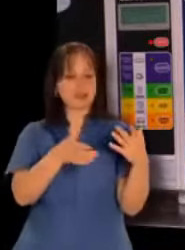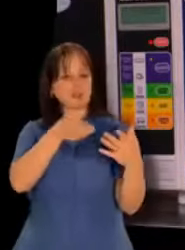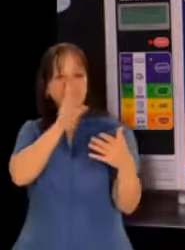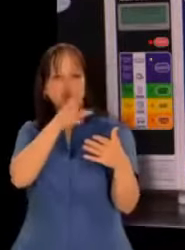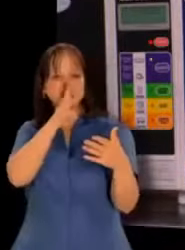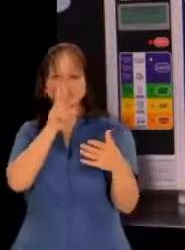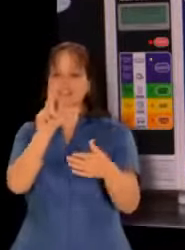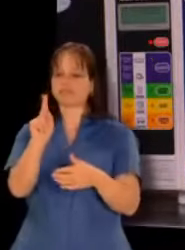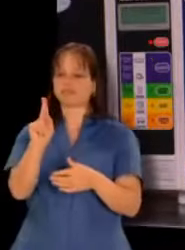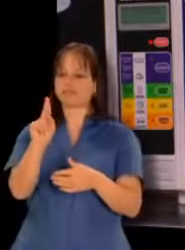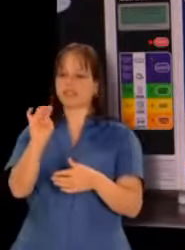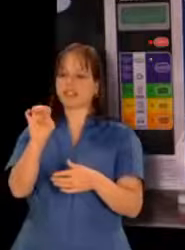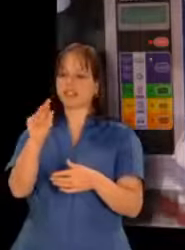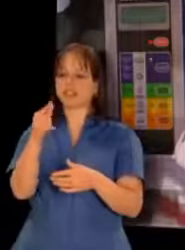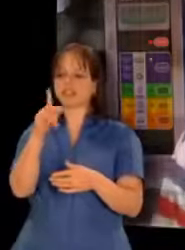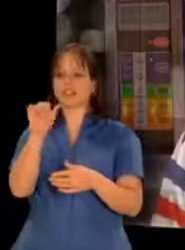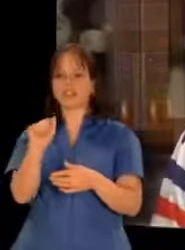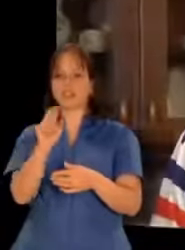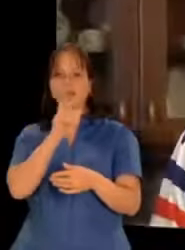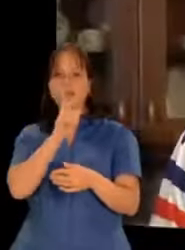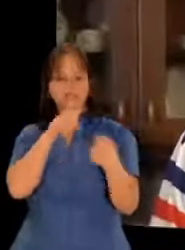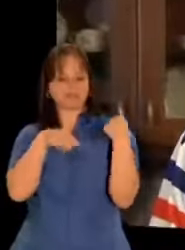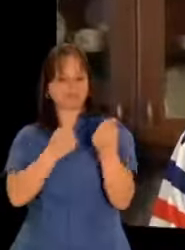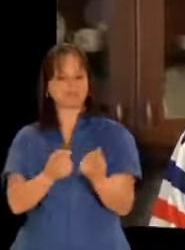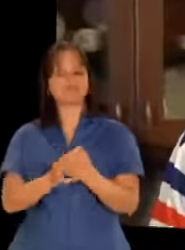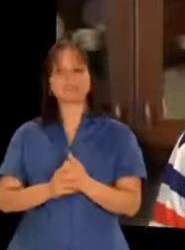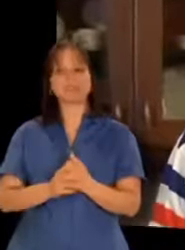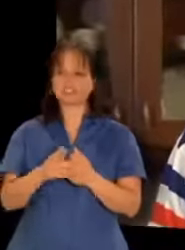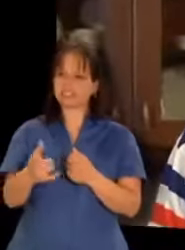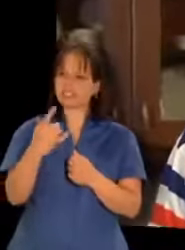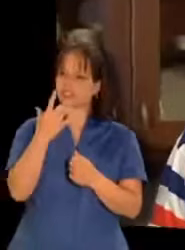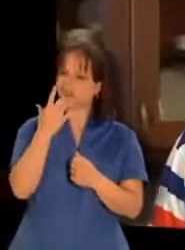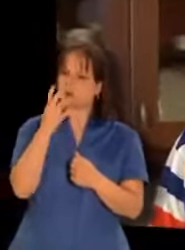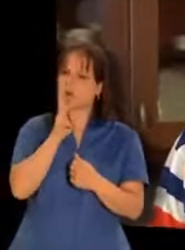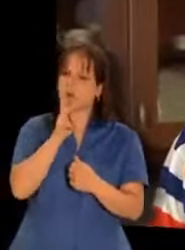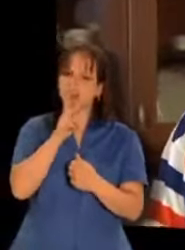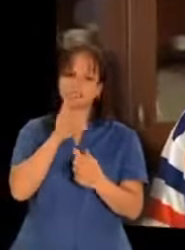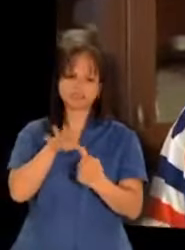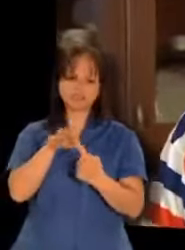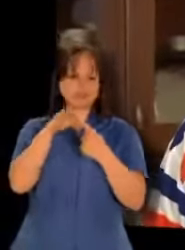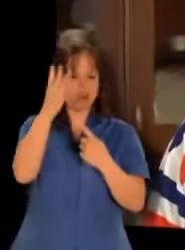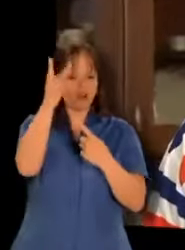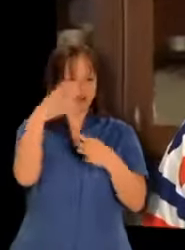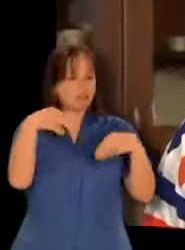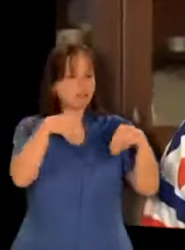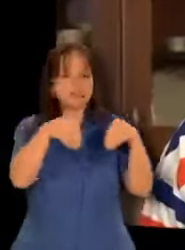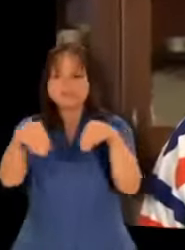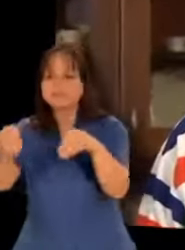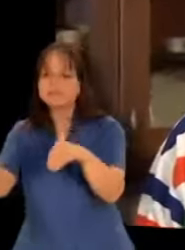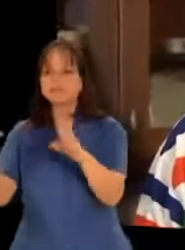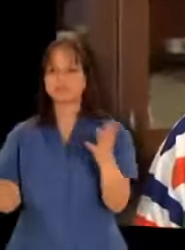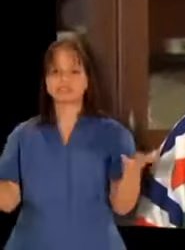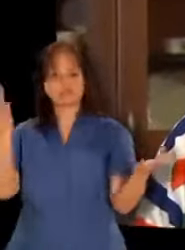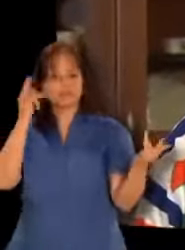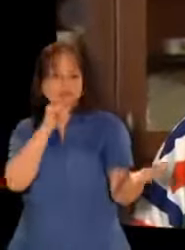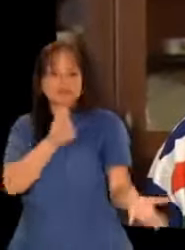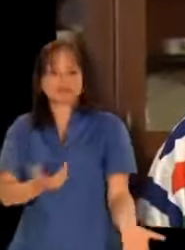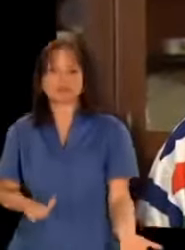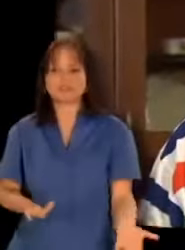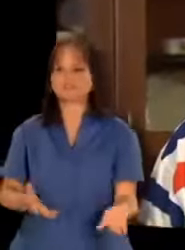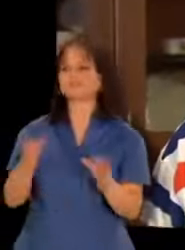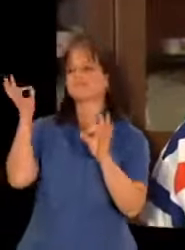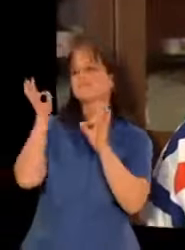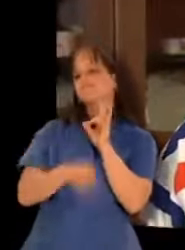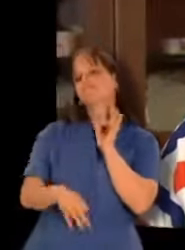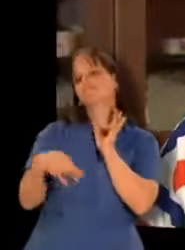drinking Kangen water ever since. Some people have asked, if the water is so special, why isn't it sold in stores? Well, there's a